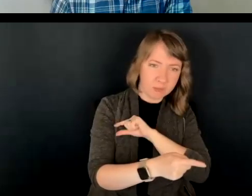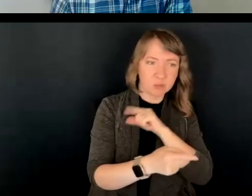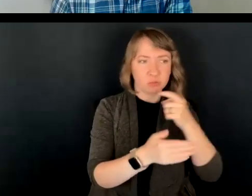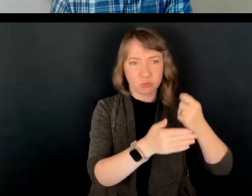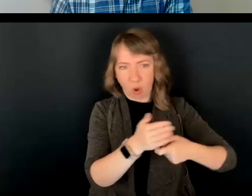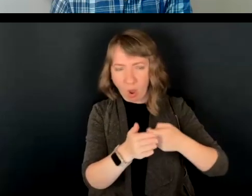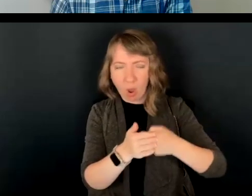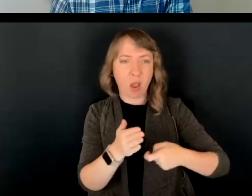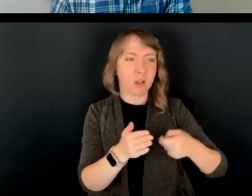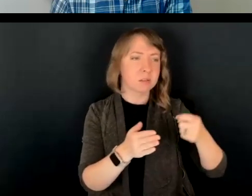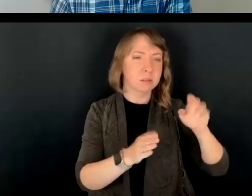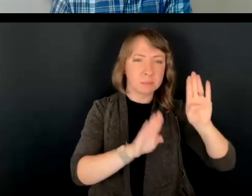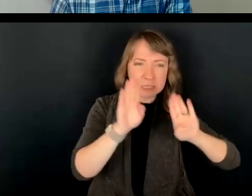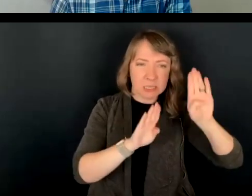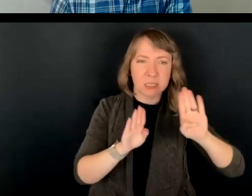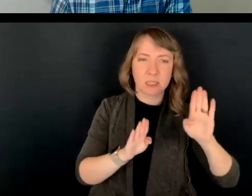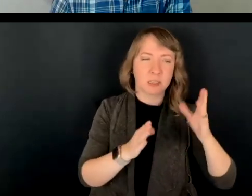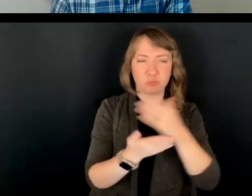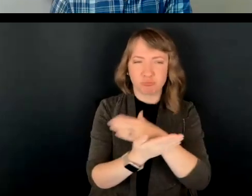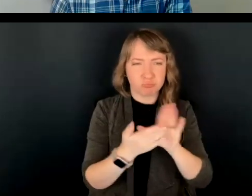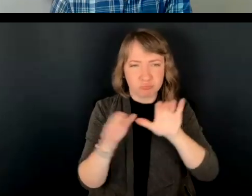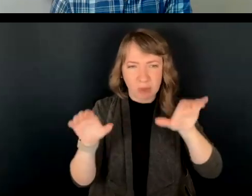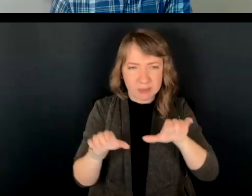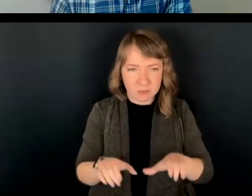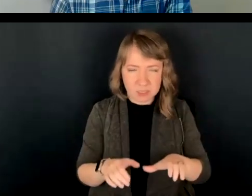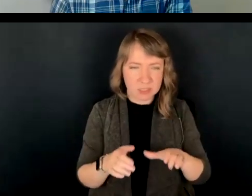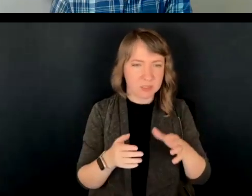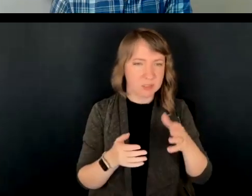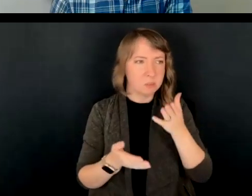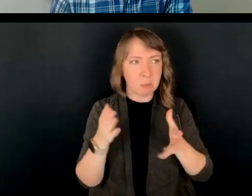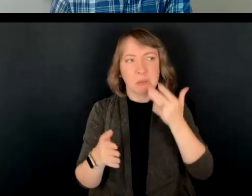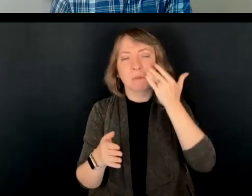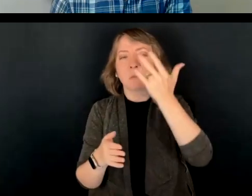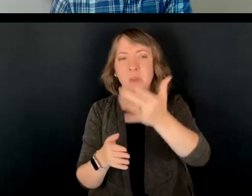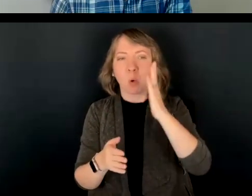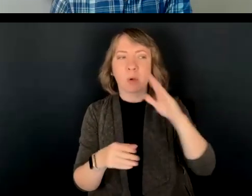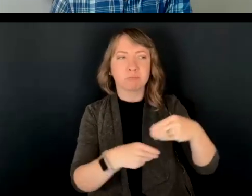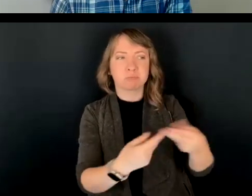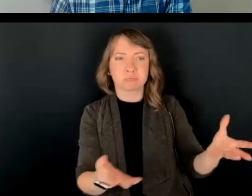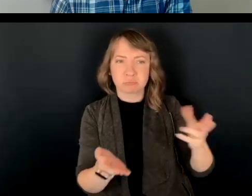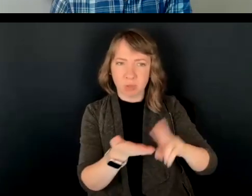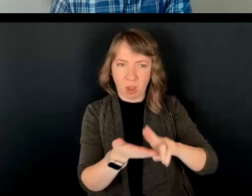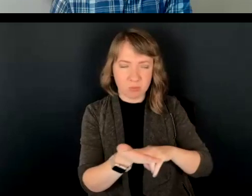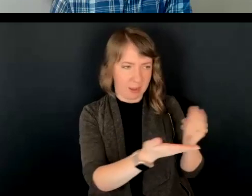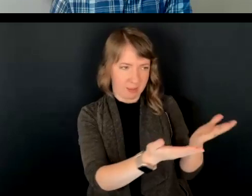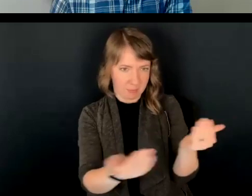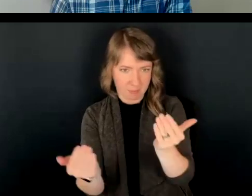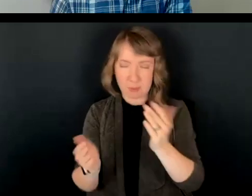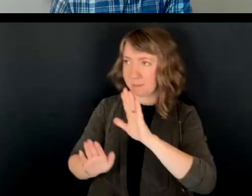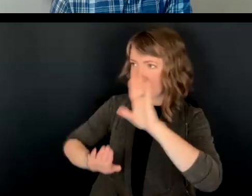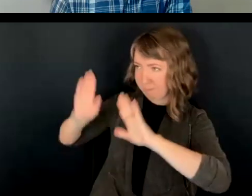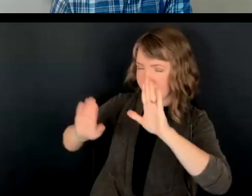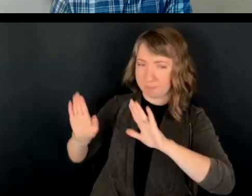for a different range of activities that they might eventually issue contracts for. You as a private